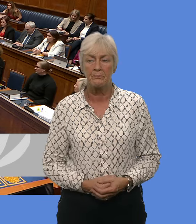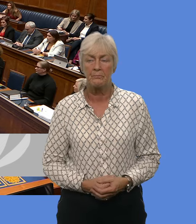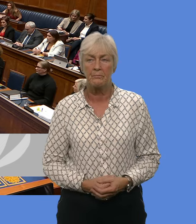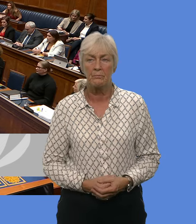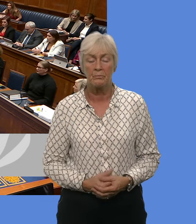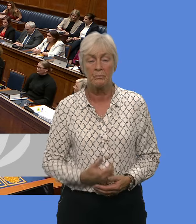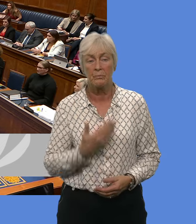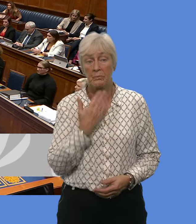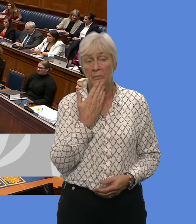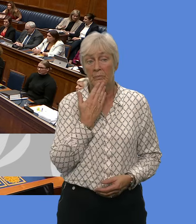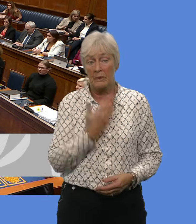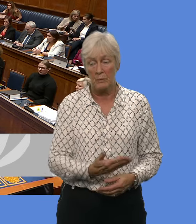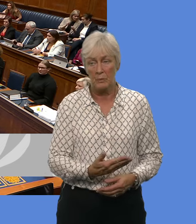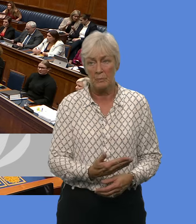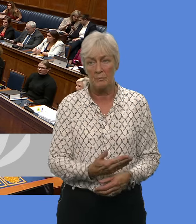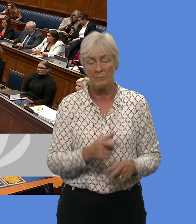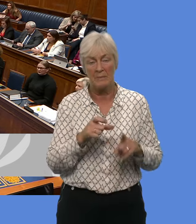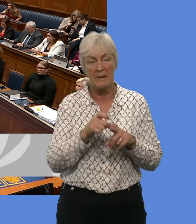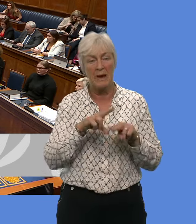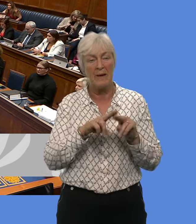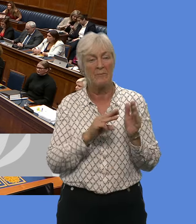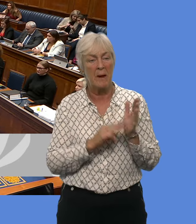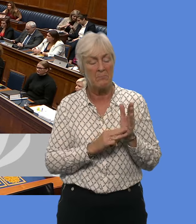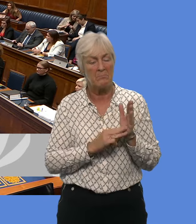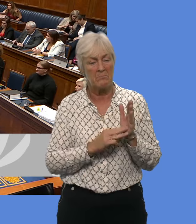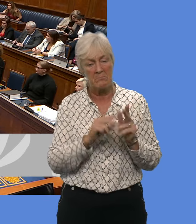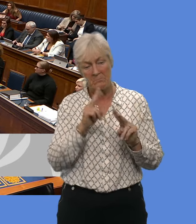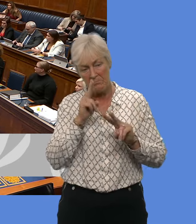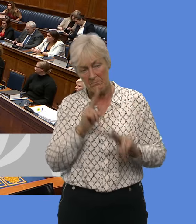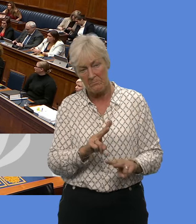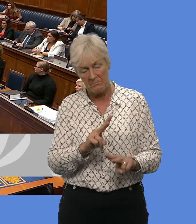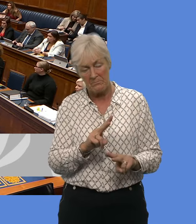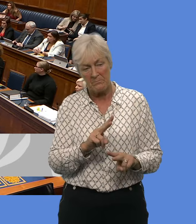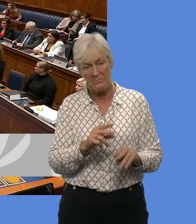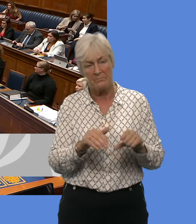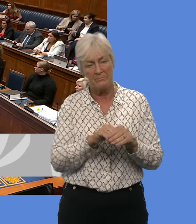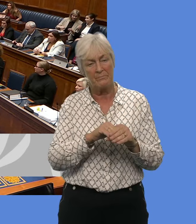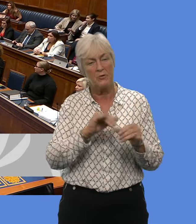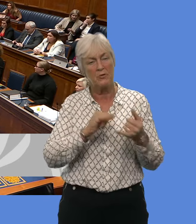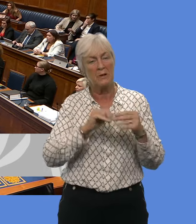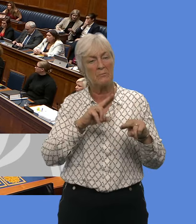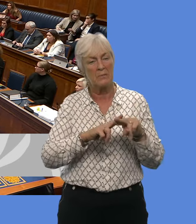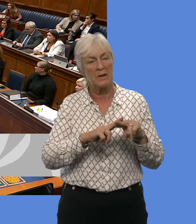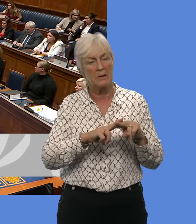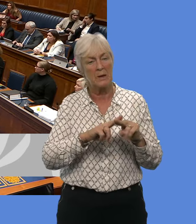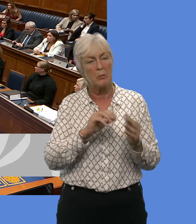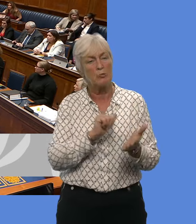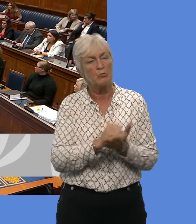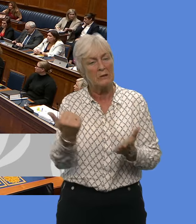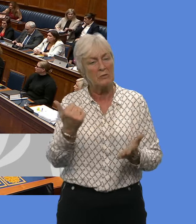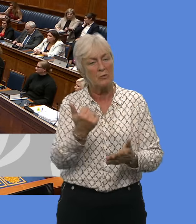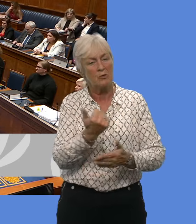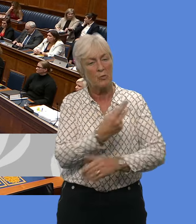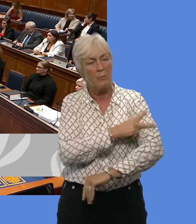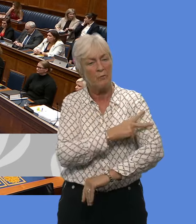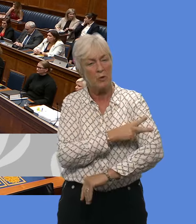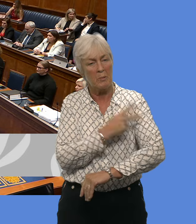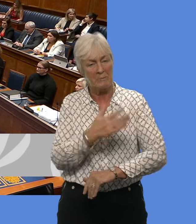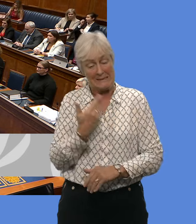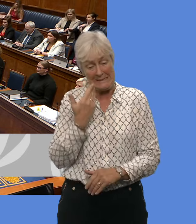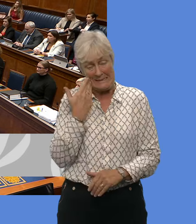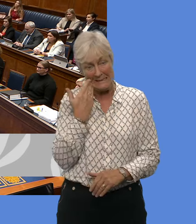Thank you, Mr. Speaker. The DFM will have noted the case of the former Sinn Féin press officer Michael McGonigal, who recently